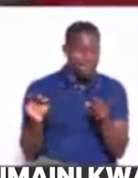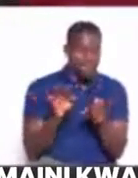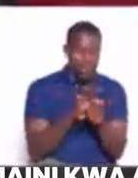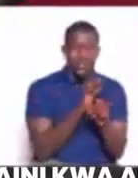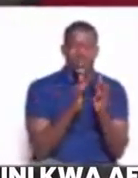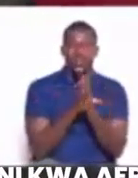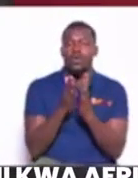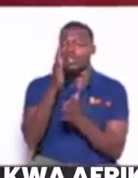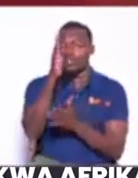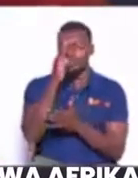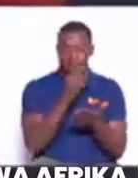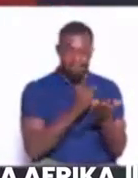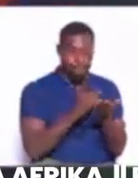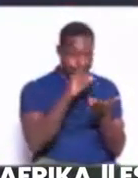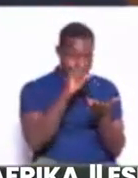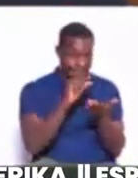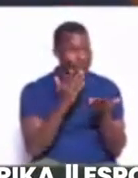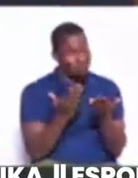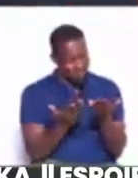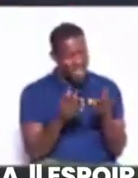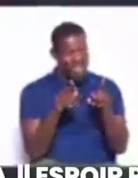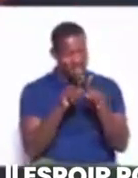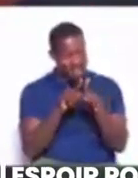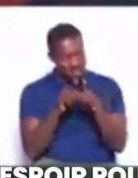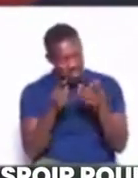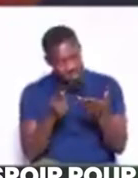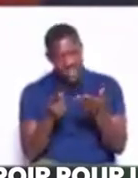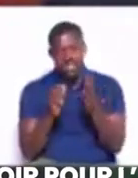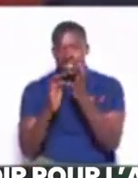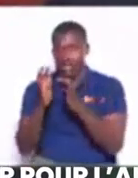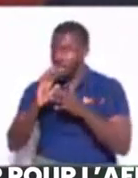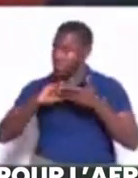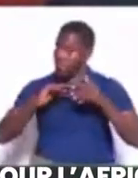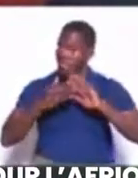Christ, forgiven by Christ, filled